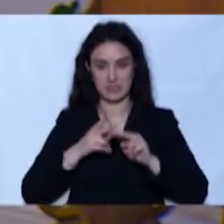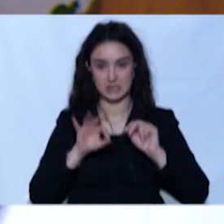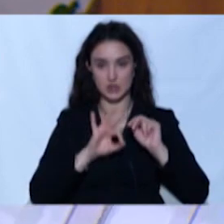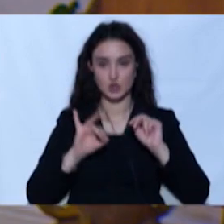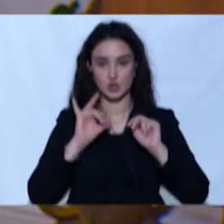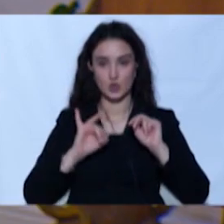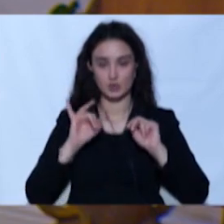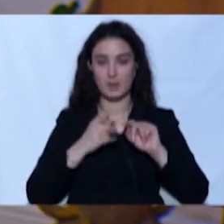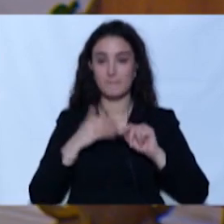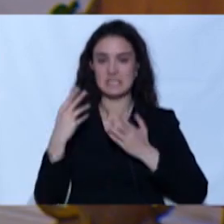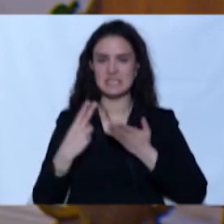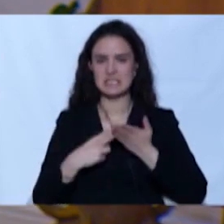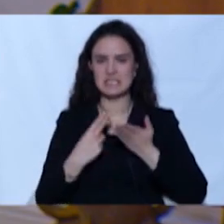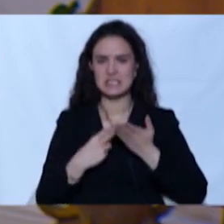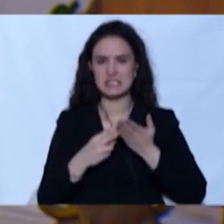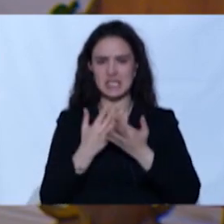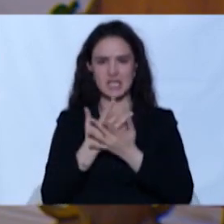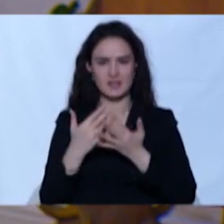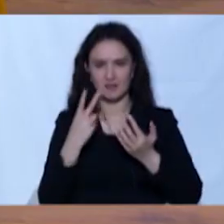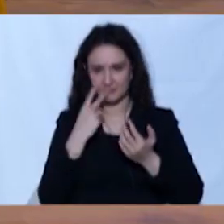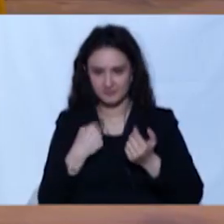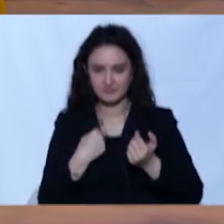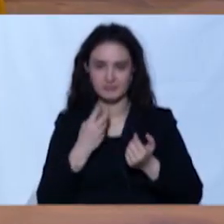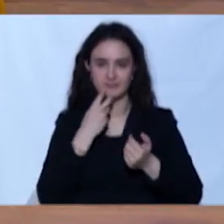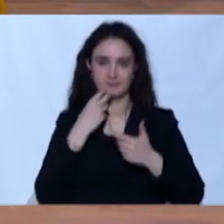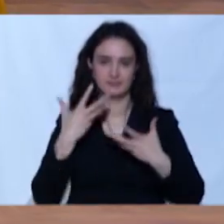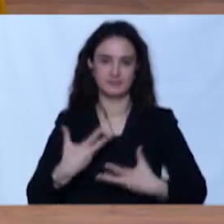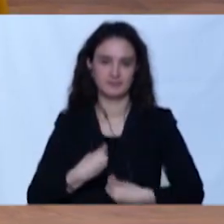Her books make me laugh.